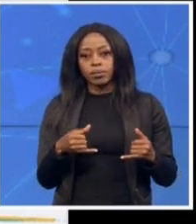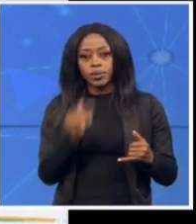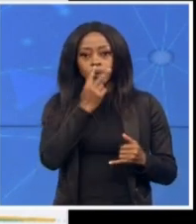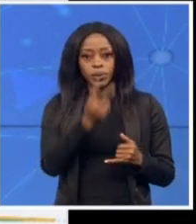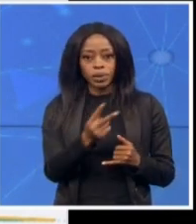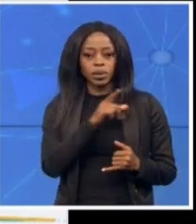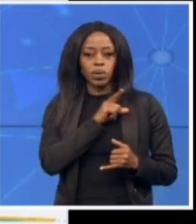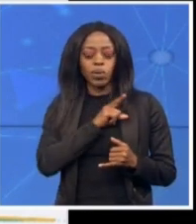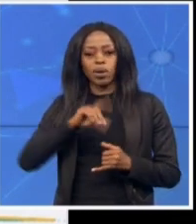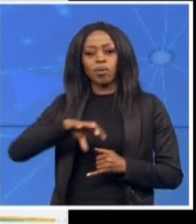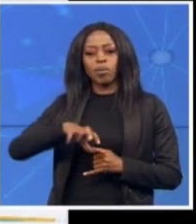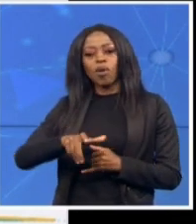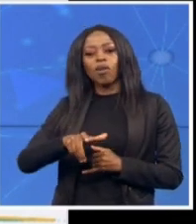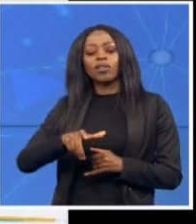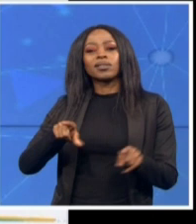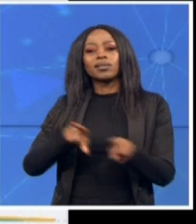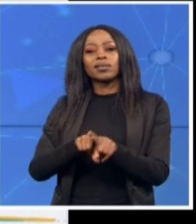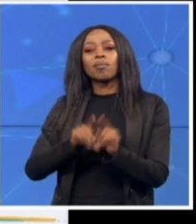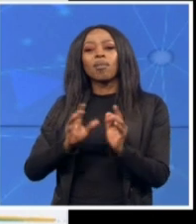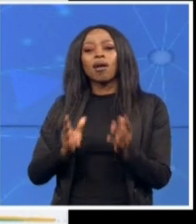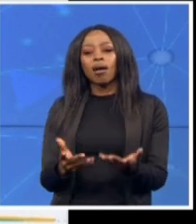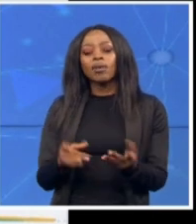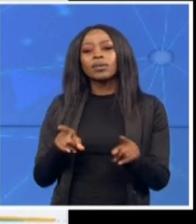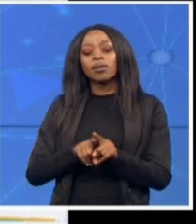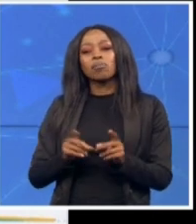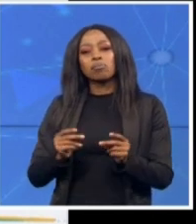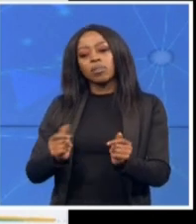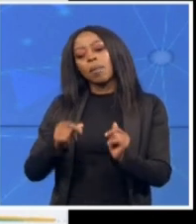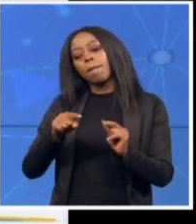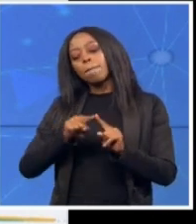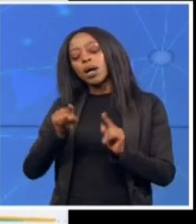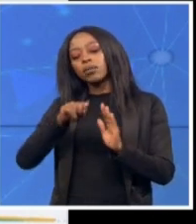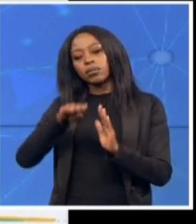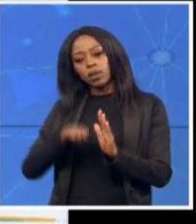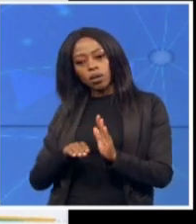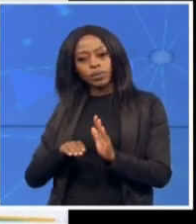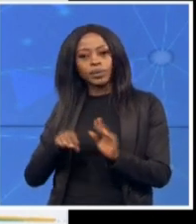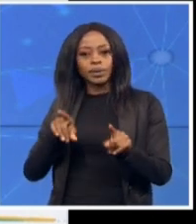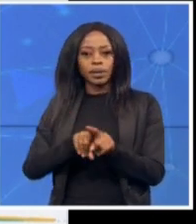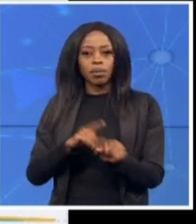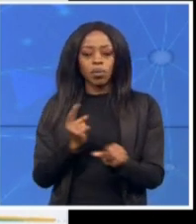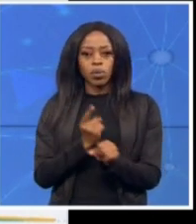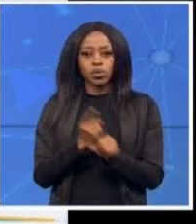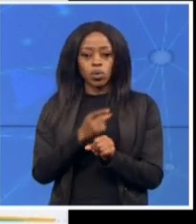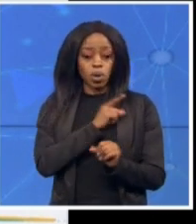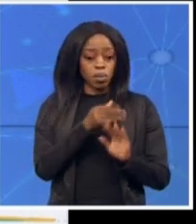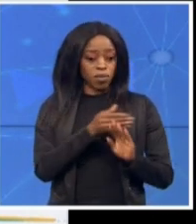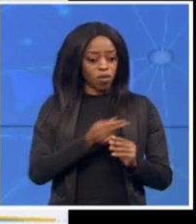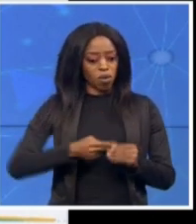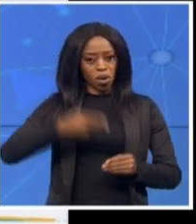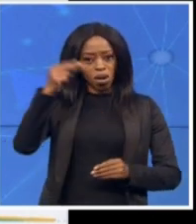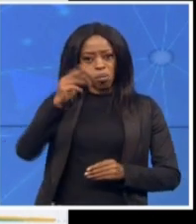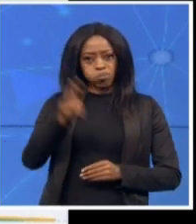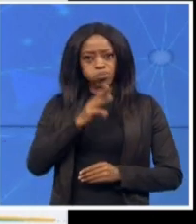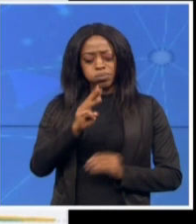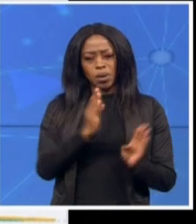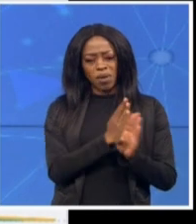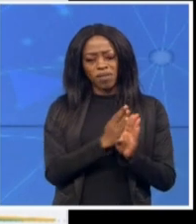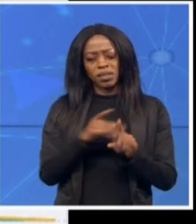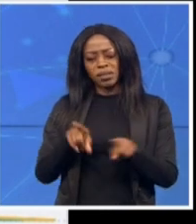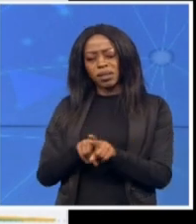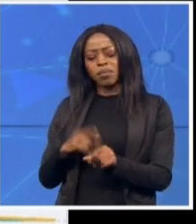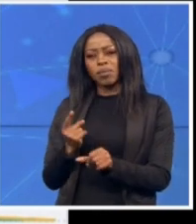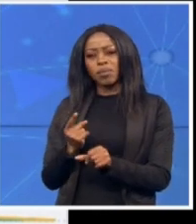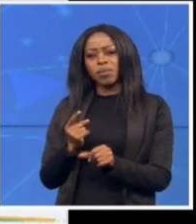has peaked and it's coming down. And you can also see it was initially very high in private and in much higher in private than in public, and it's both coming